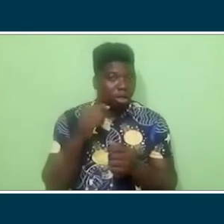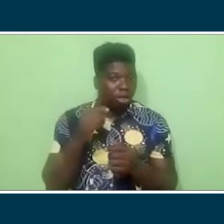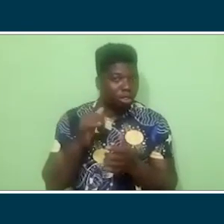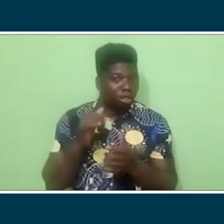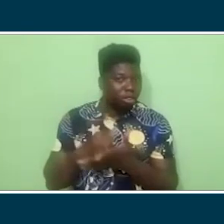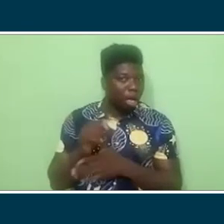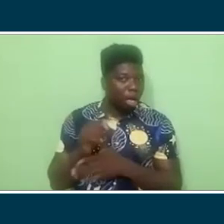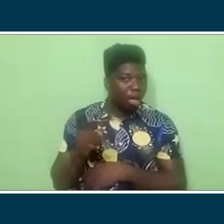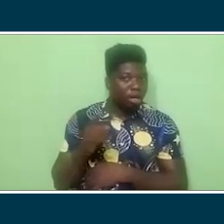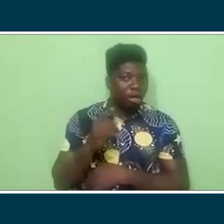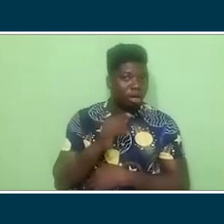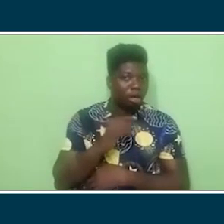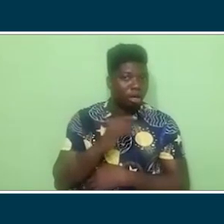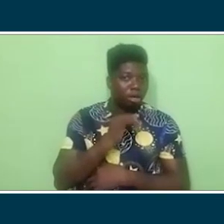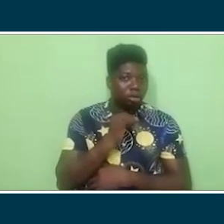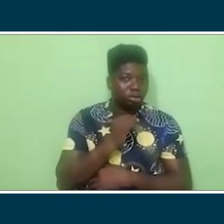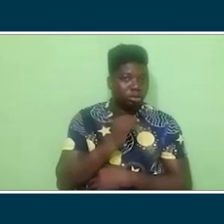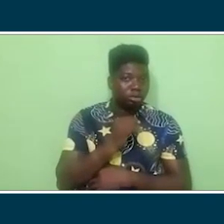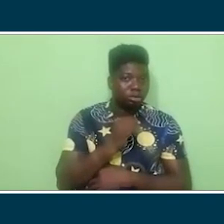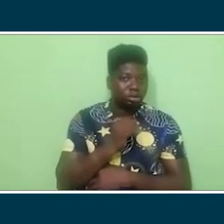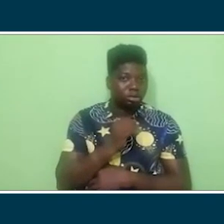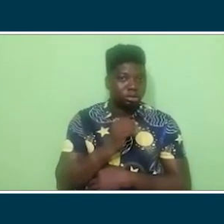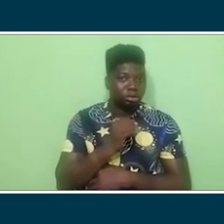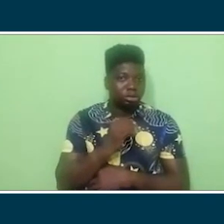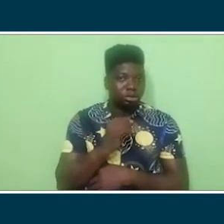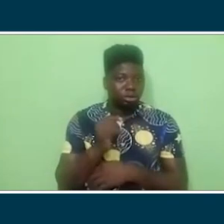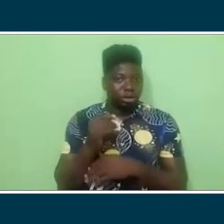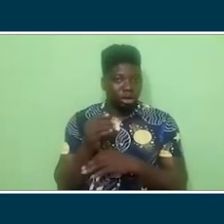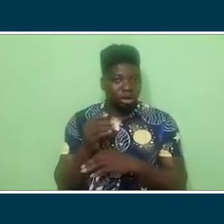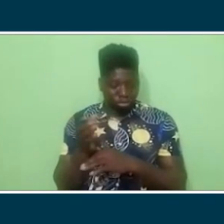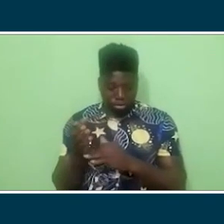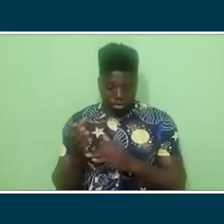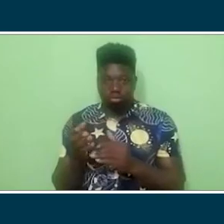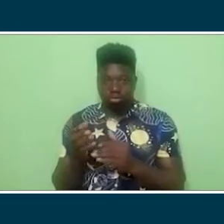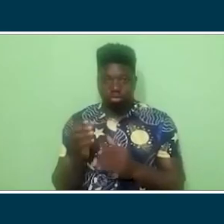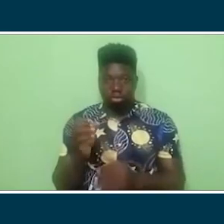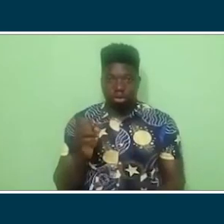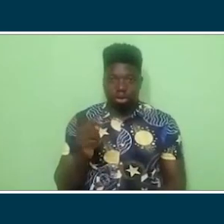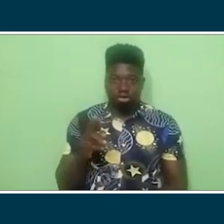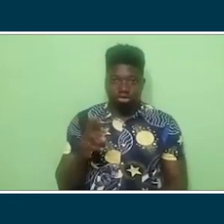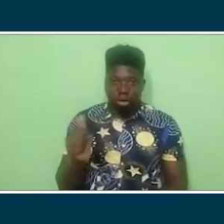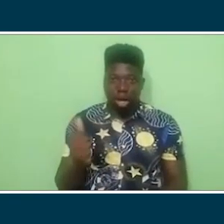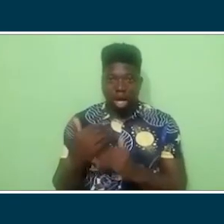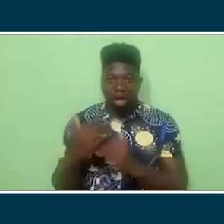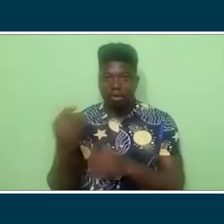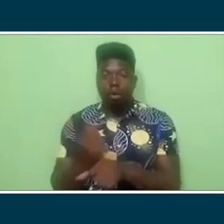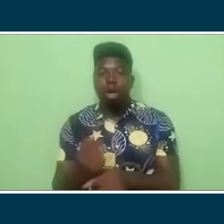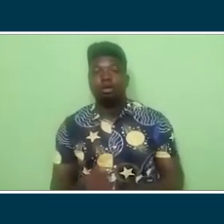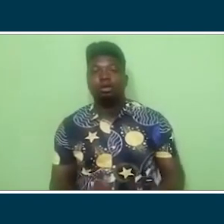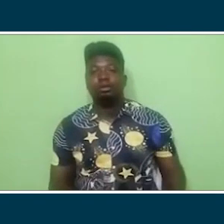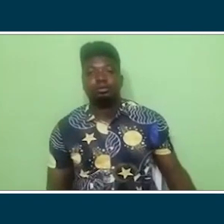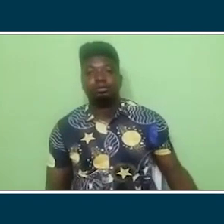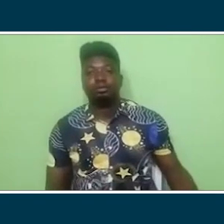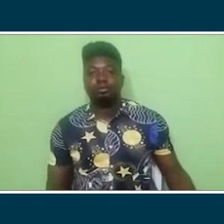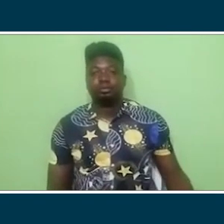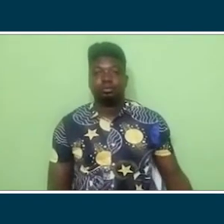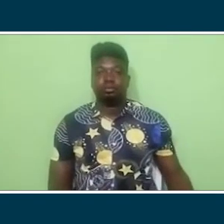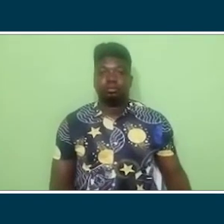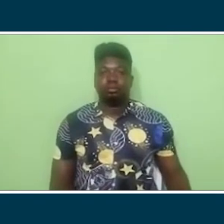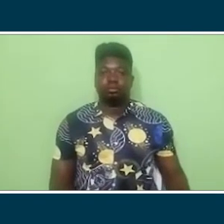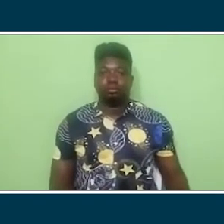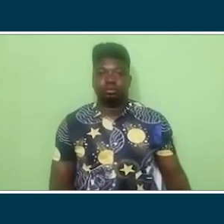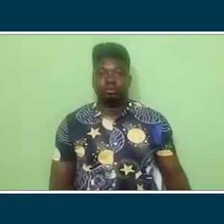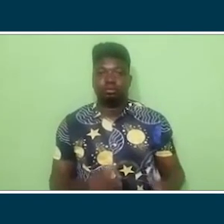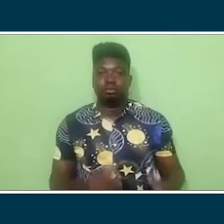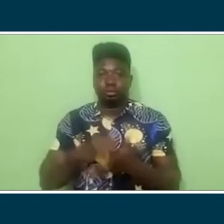afterthought. It's not extra. That is the work. No matter what else is happening, that is the work to be a community